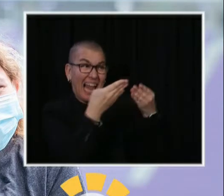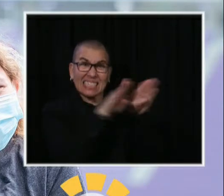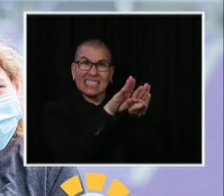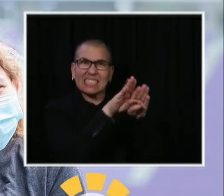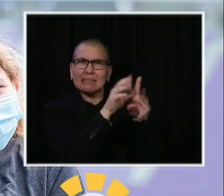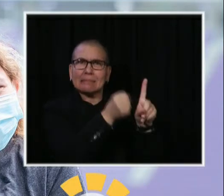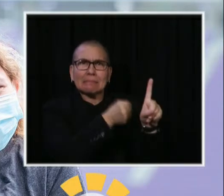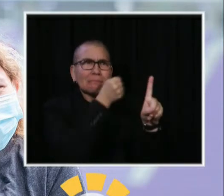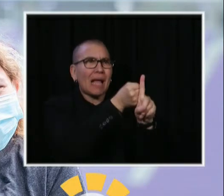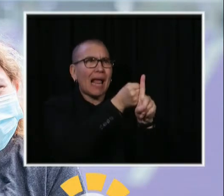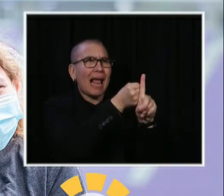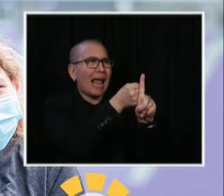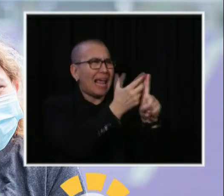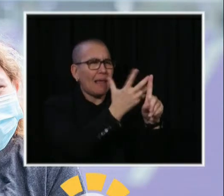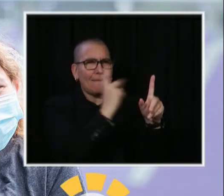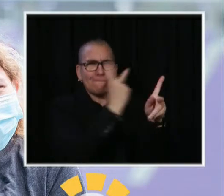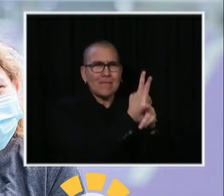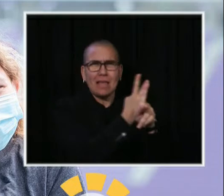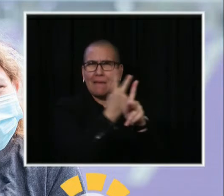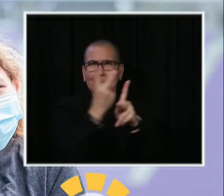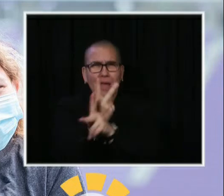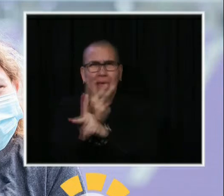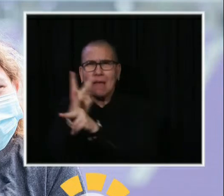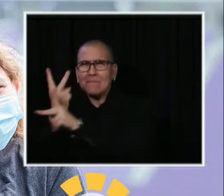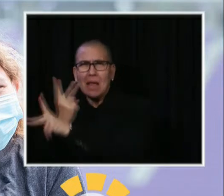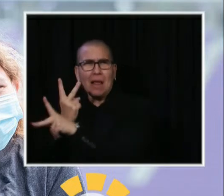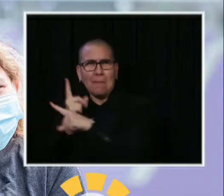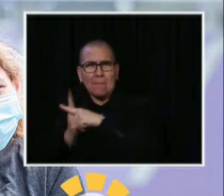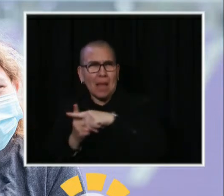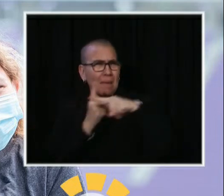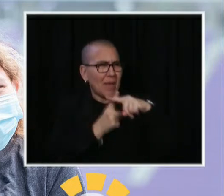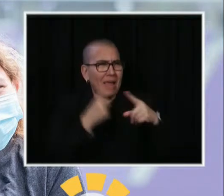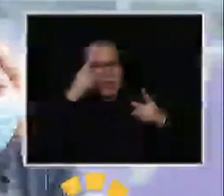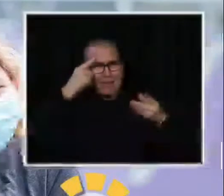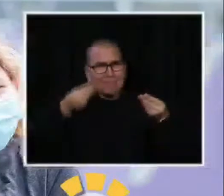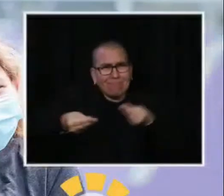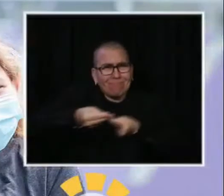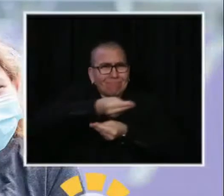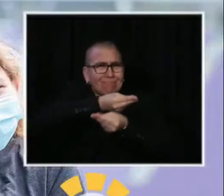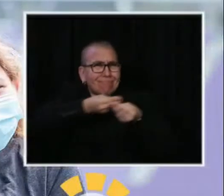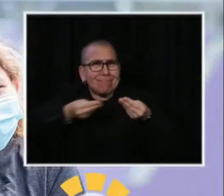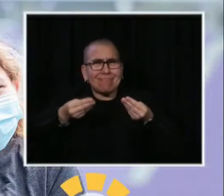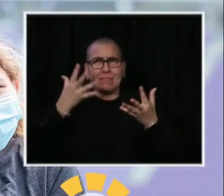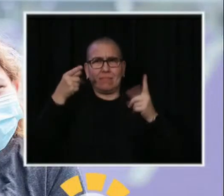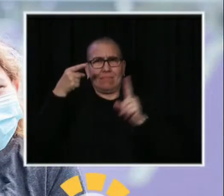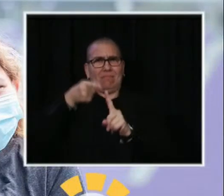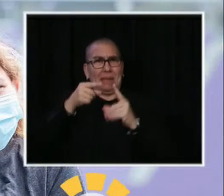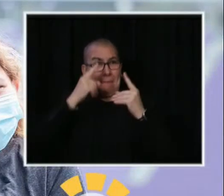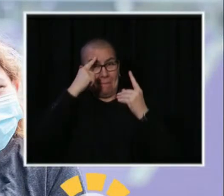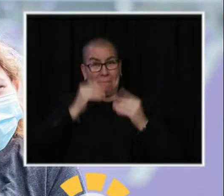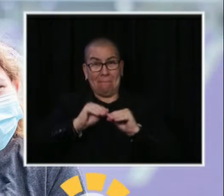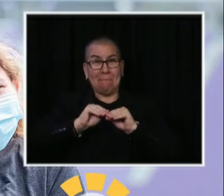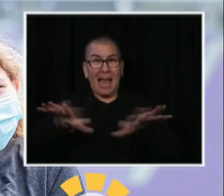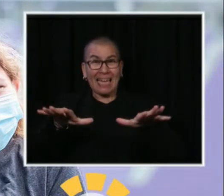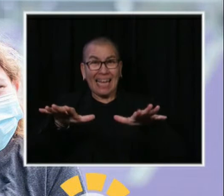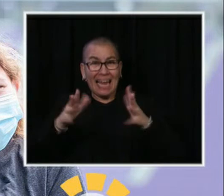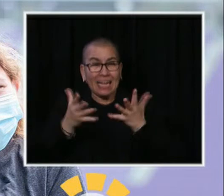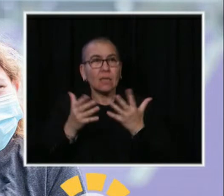brought everyone through this. We, at the beginning of this pandemic, knew very little about this new respiratory disease. The modeling